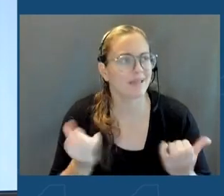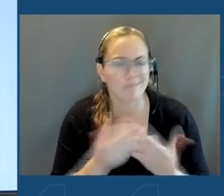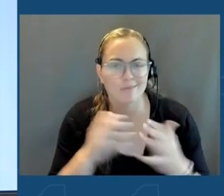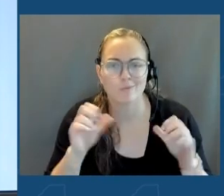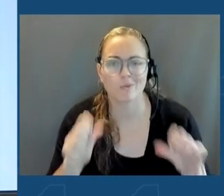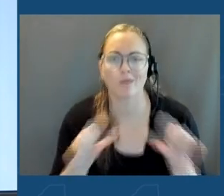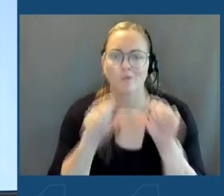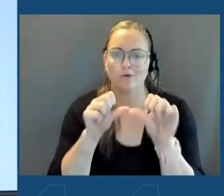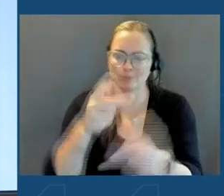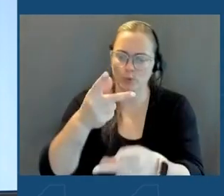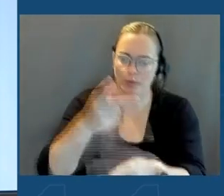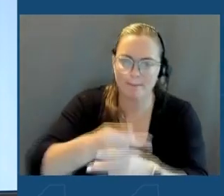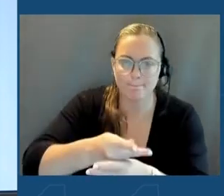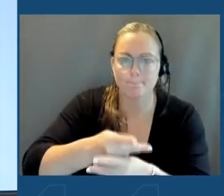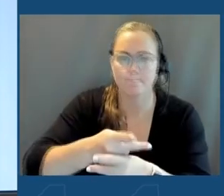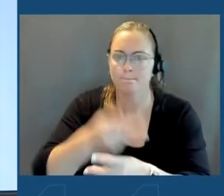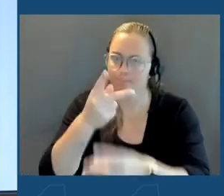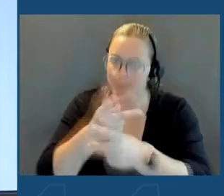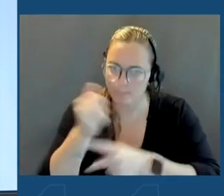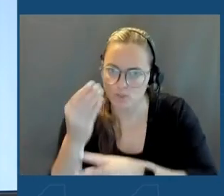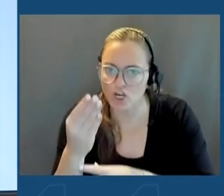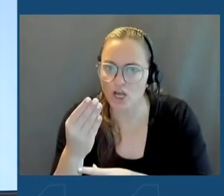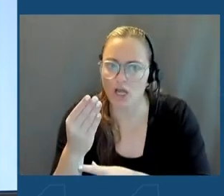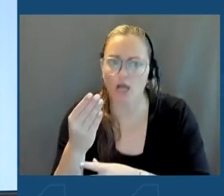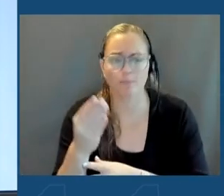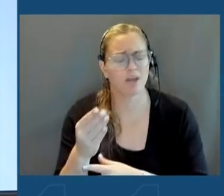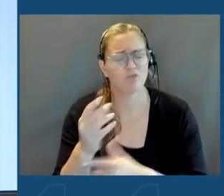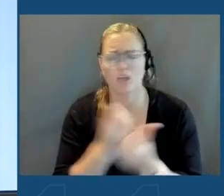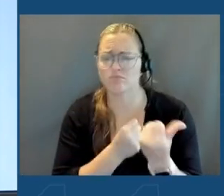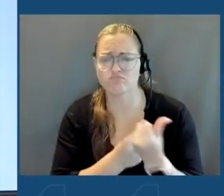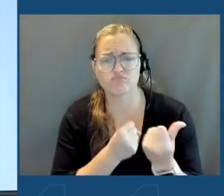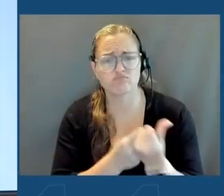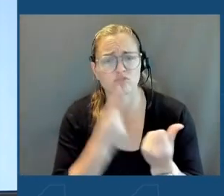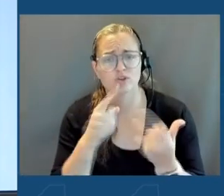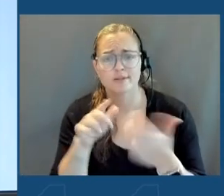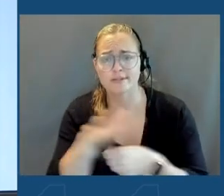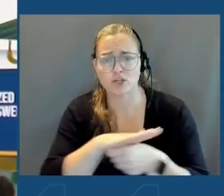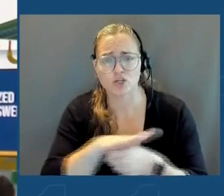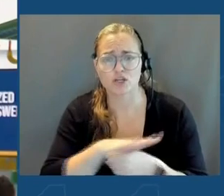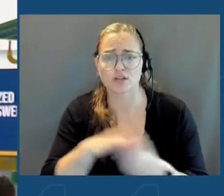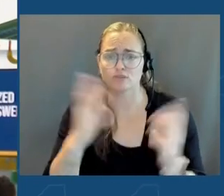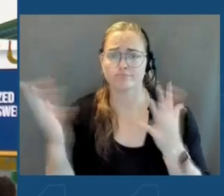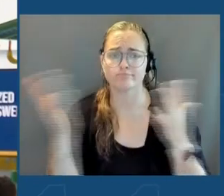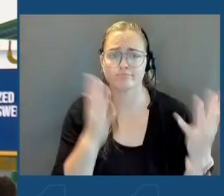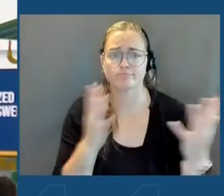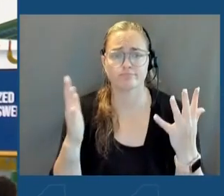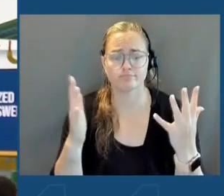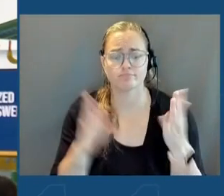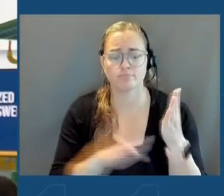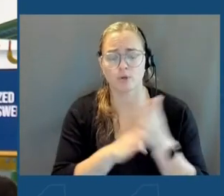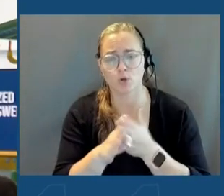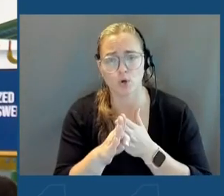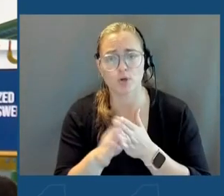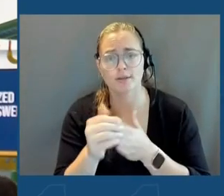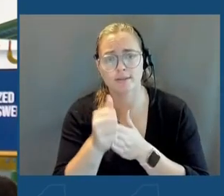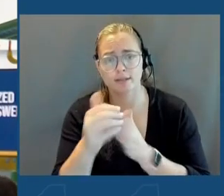this here and keep those jobs alive. And you've been a great champion for this region. Let's give a round of applause to Minority Assembly Leader